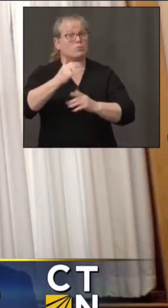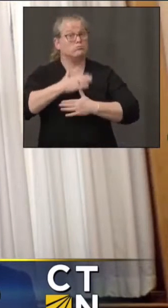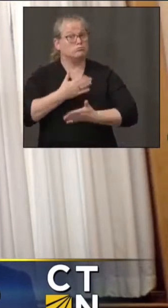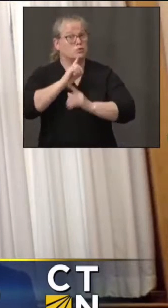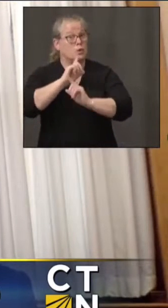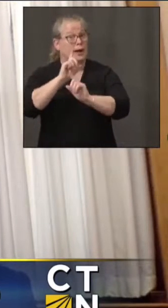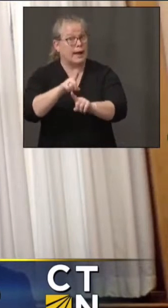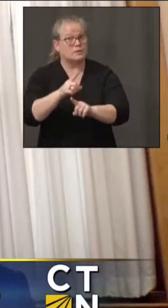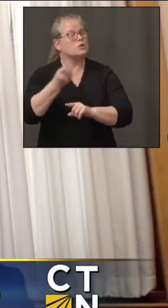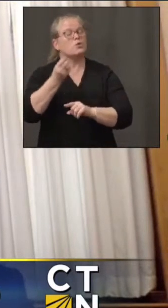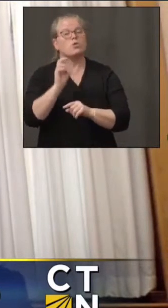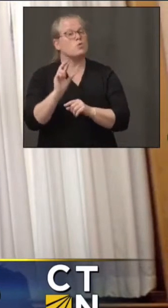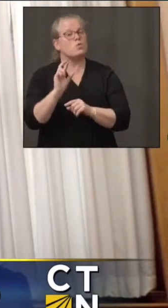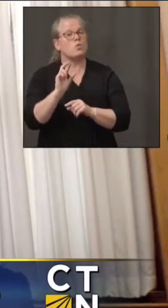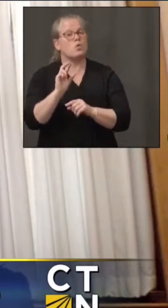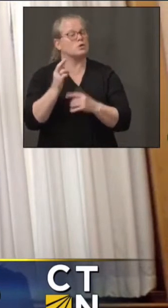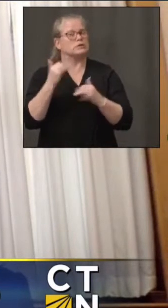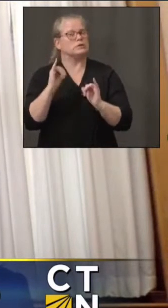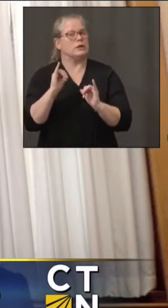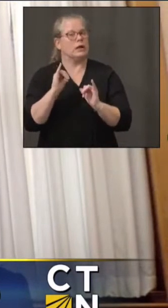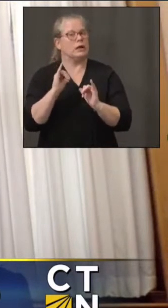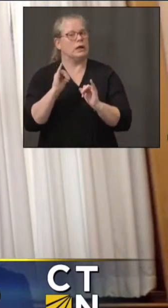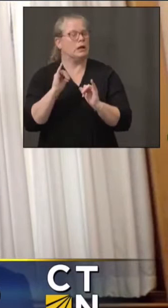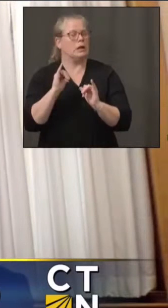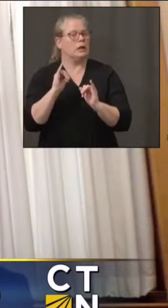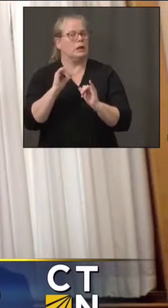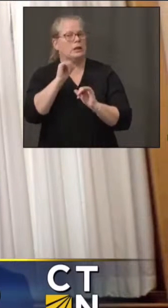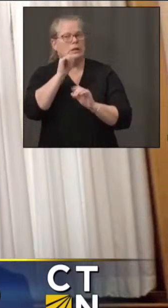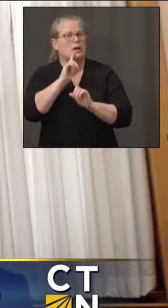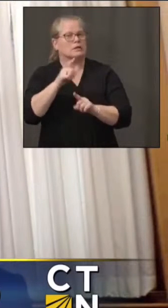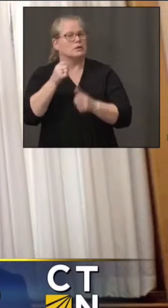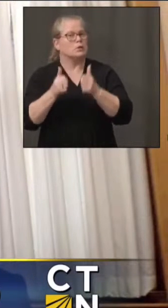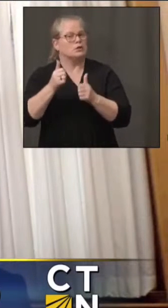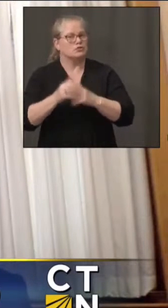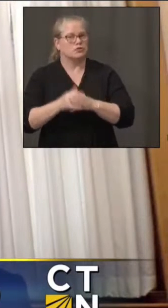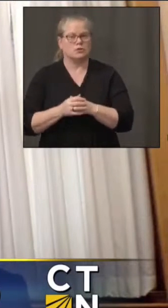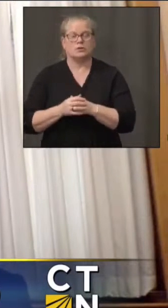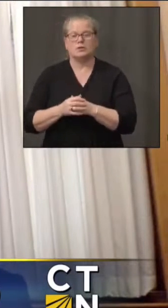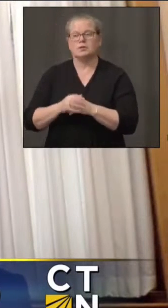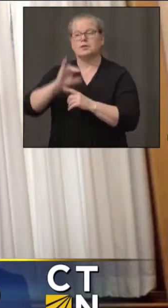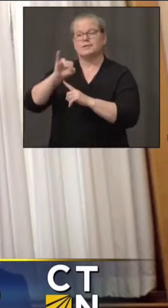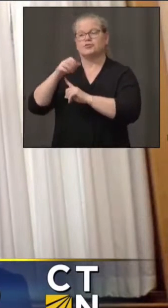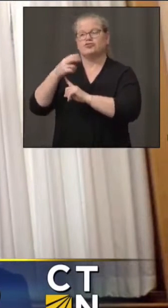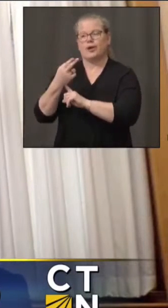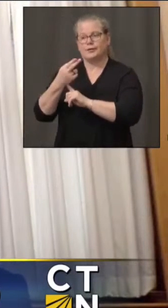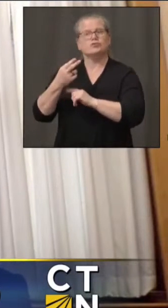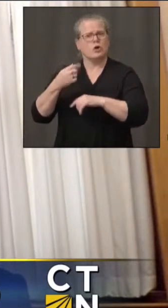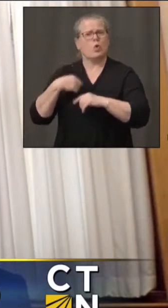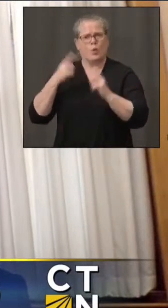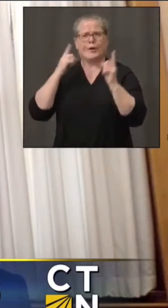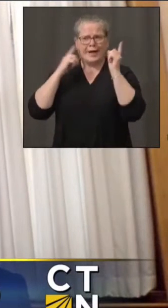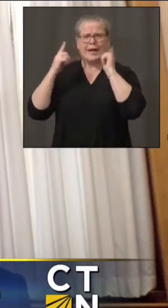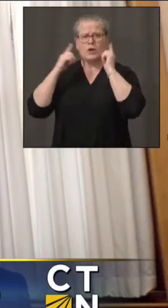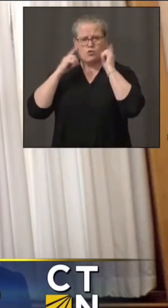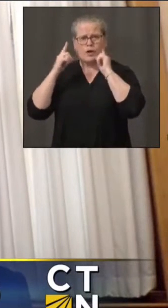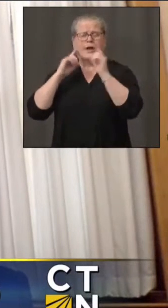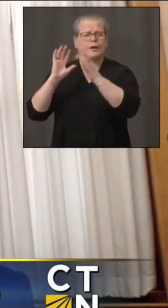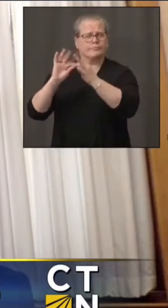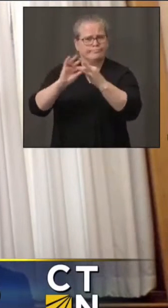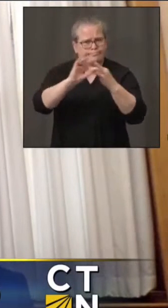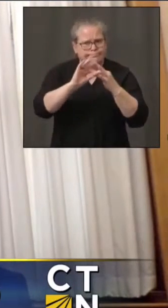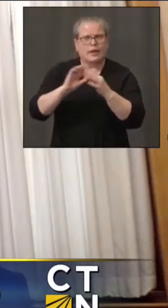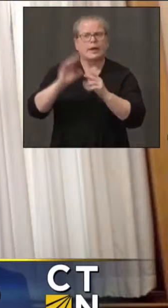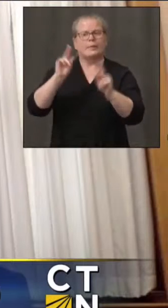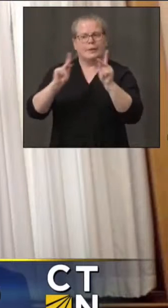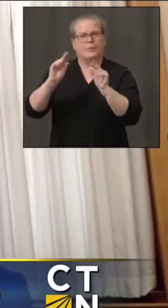Anecdotally, we do hear that from both our state contact tracing team and local health districts. I think people are getting